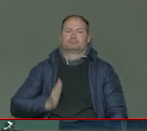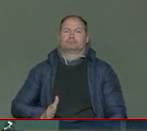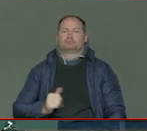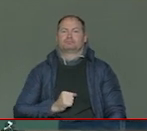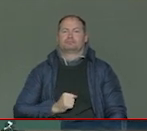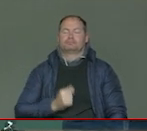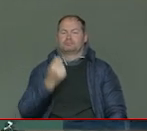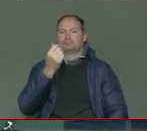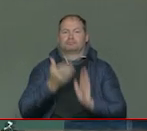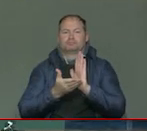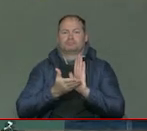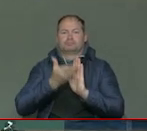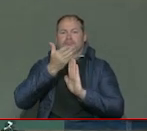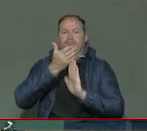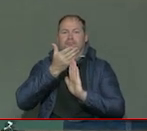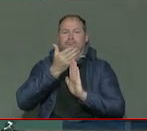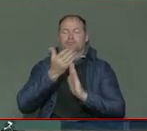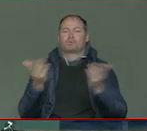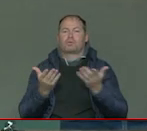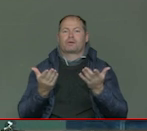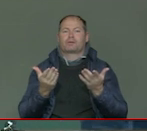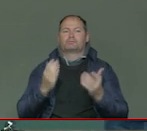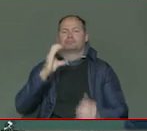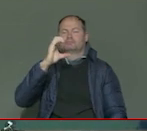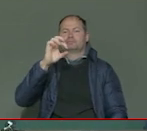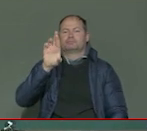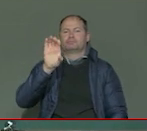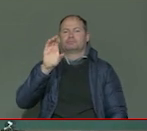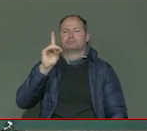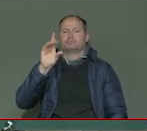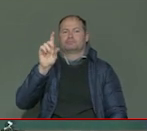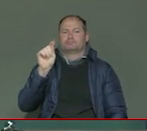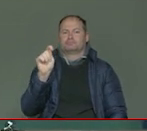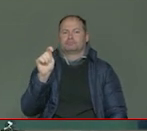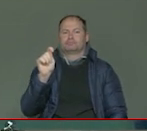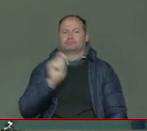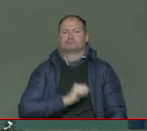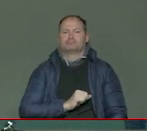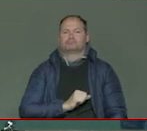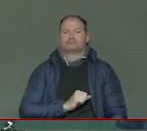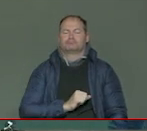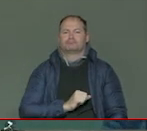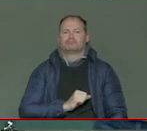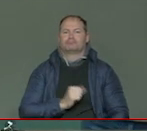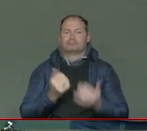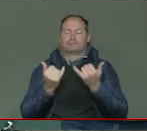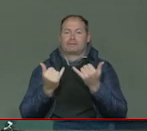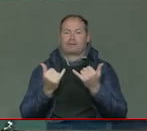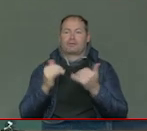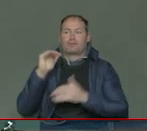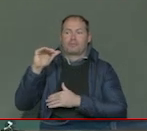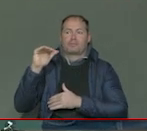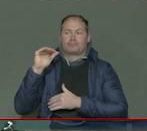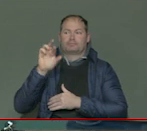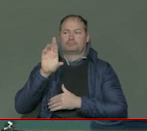increases my money will be on the credit side. All right. So when we do a bank recon question, you